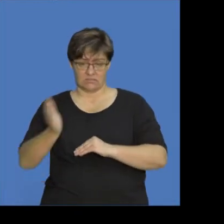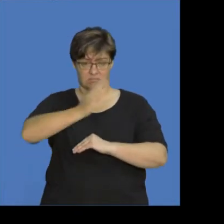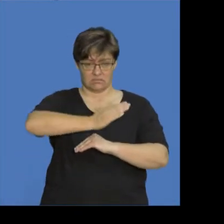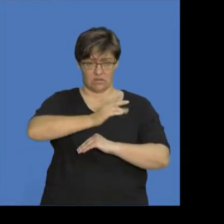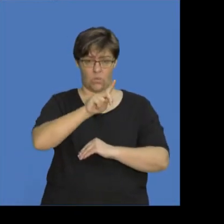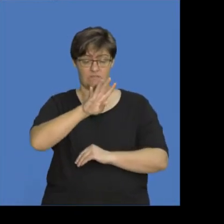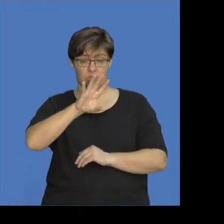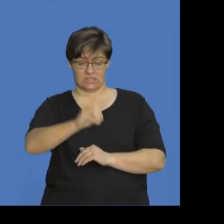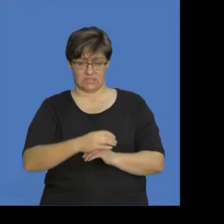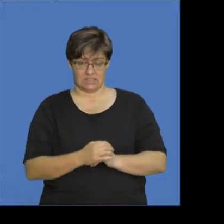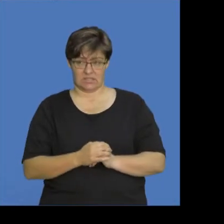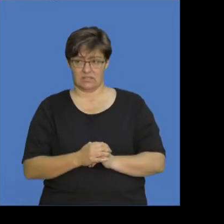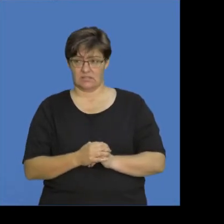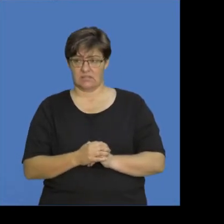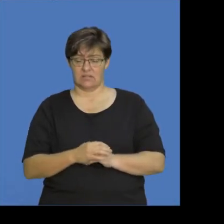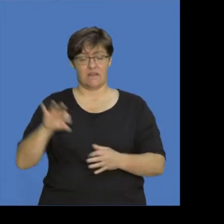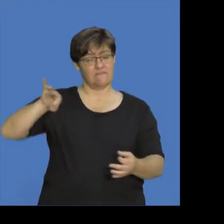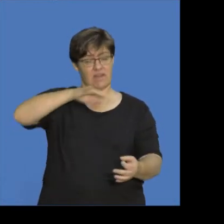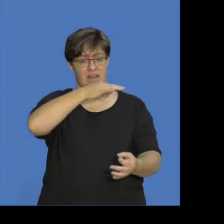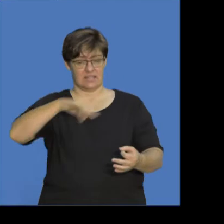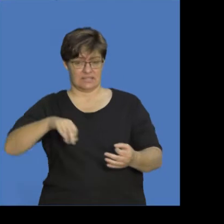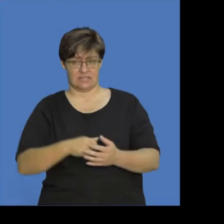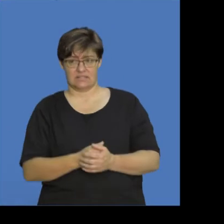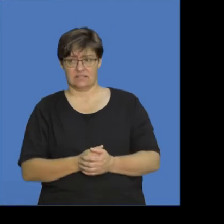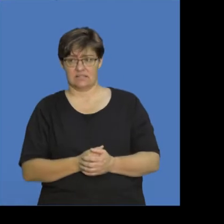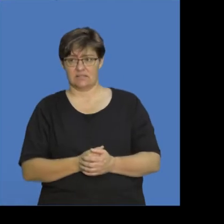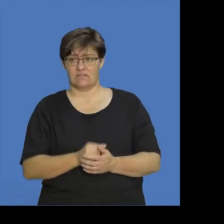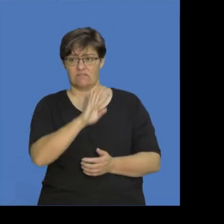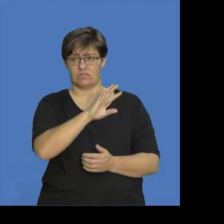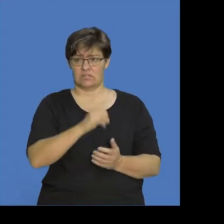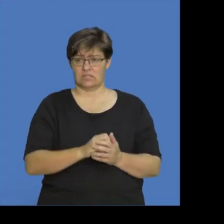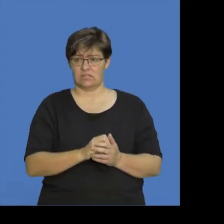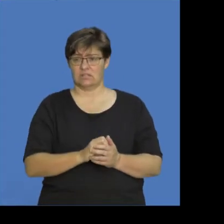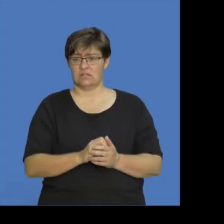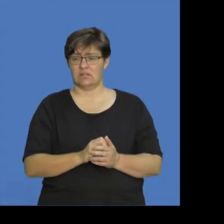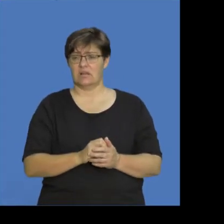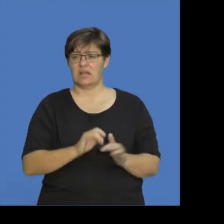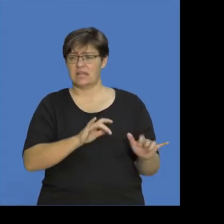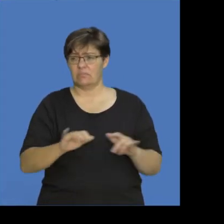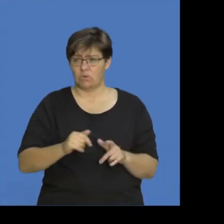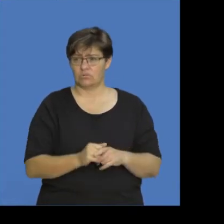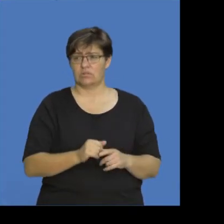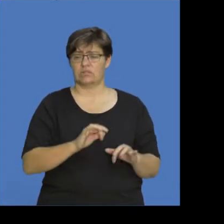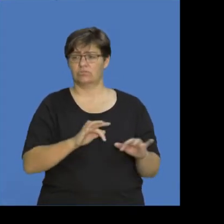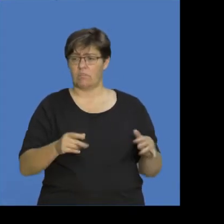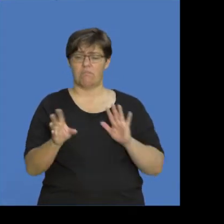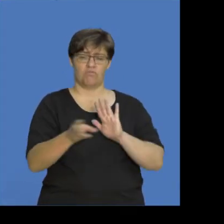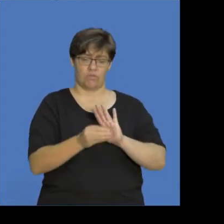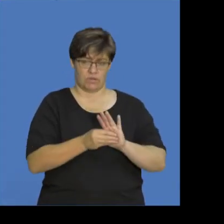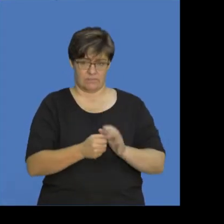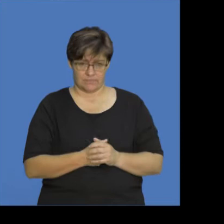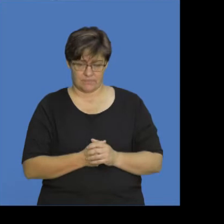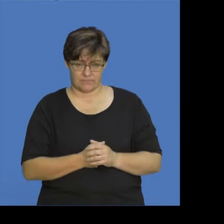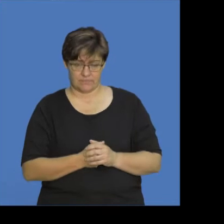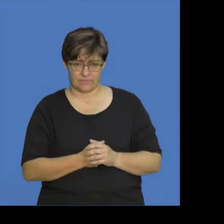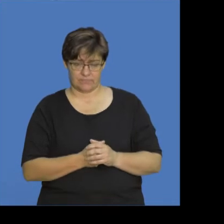is 140 there, a violin, keyboard, drum, and